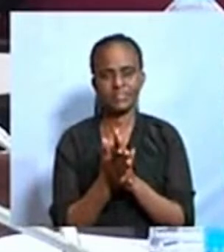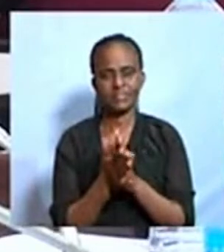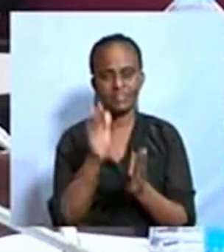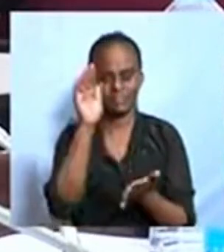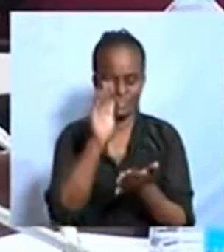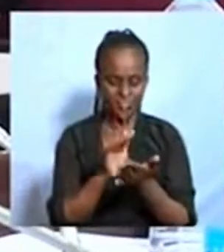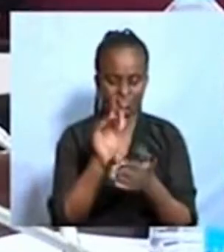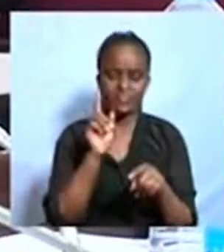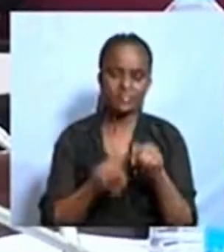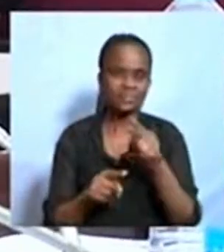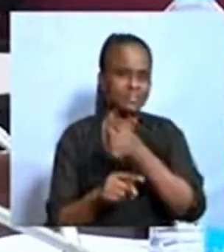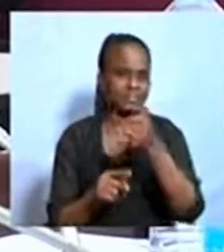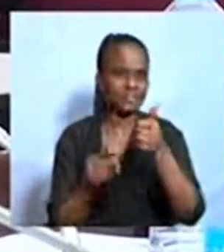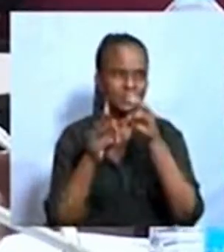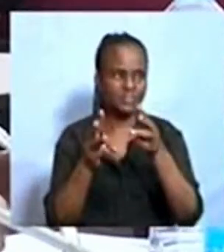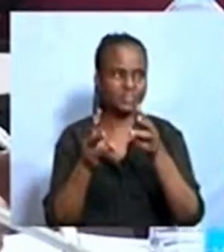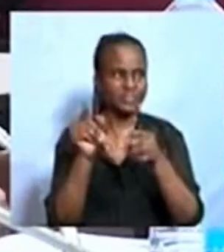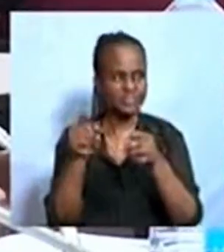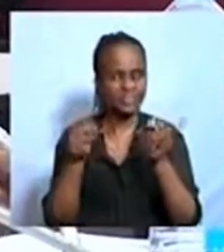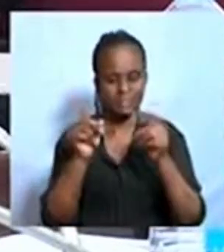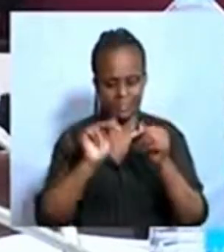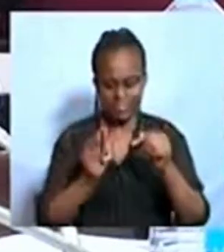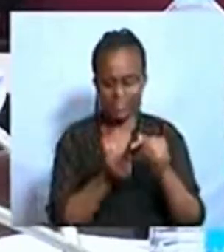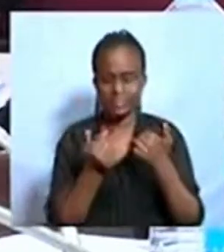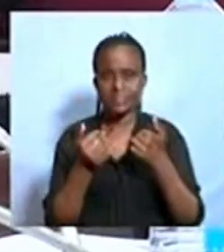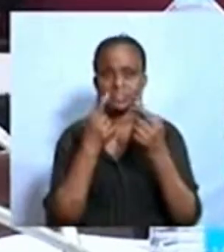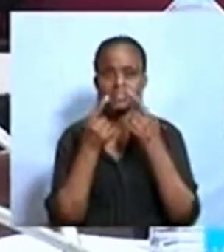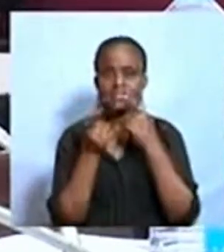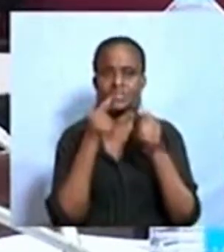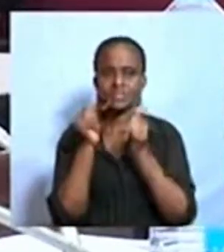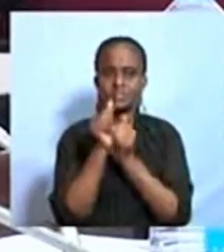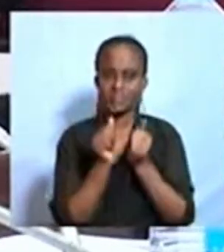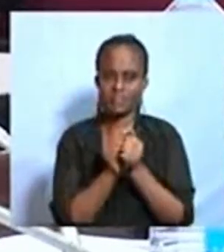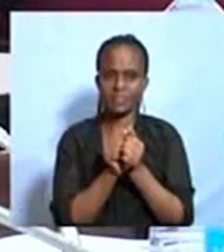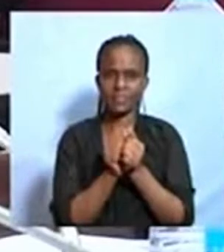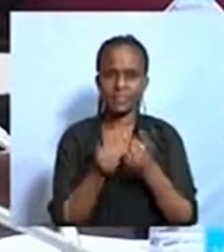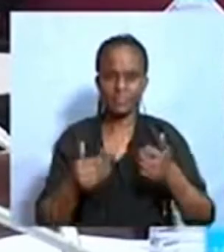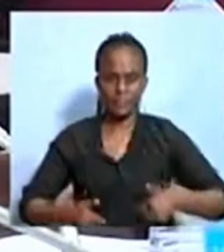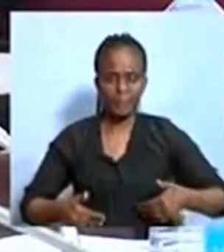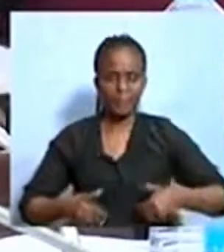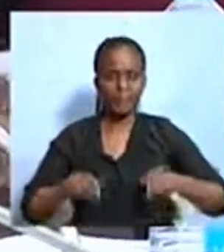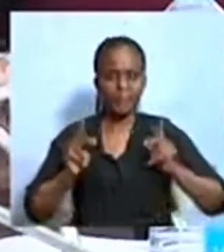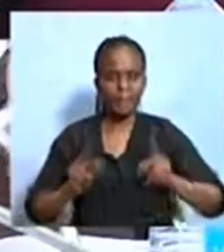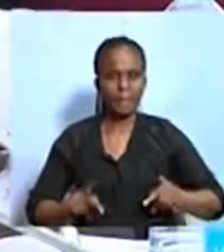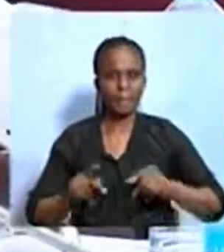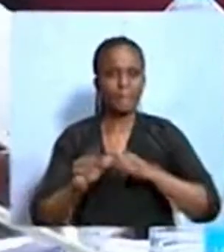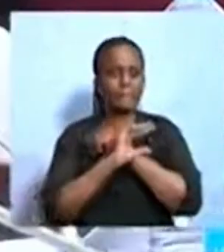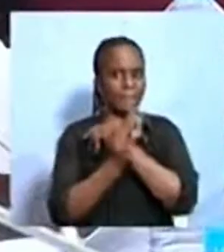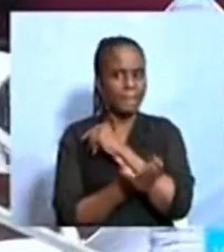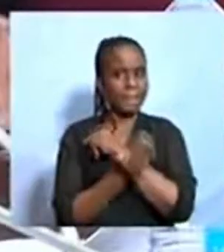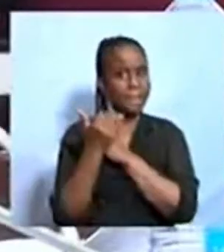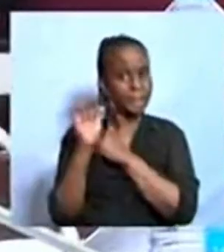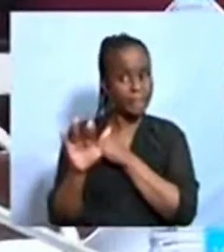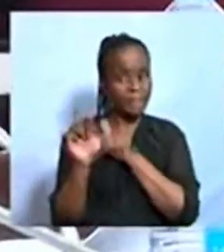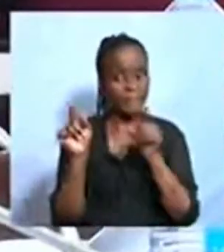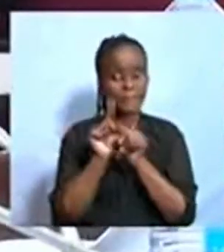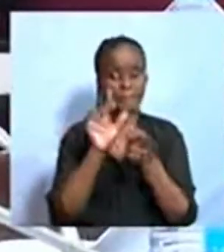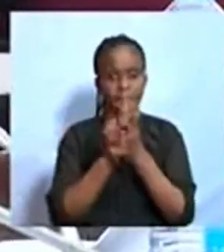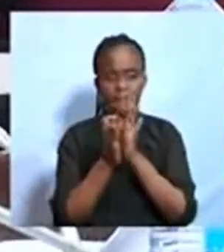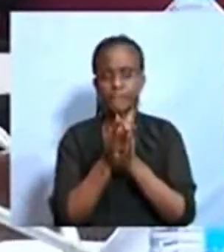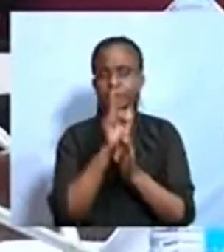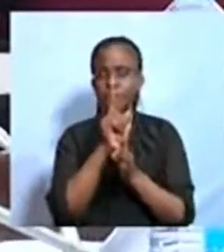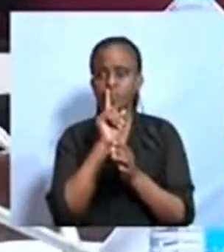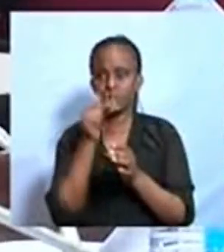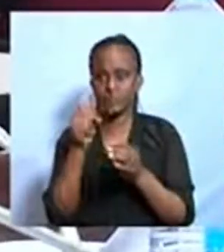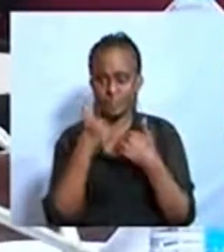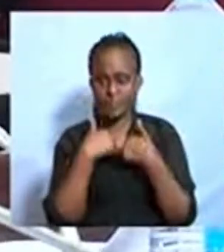reduced in any way. That when we talk about a young person that falls pregnant, it also becomes confirmation that they were